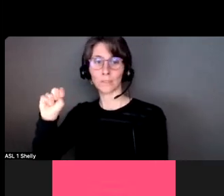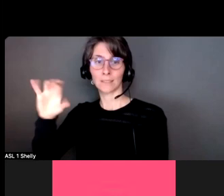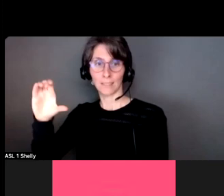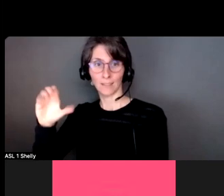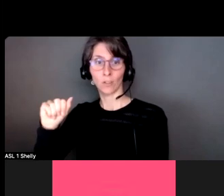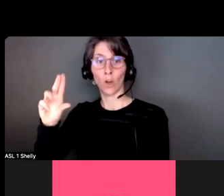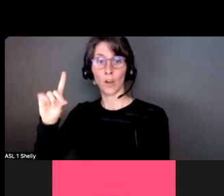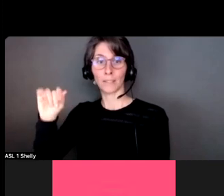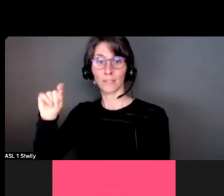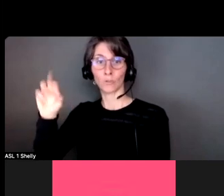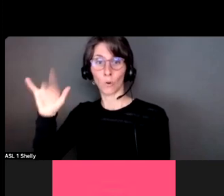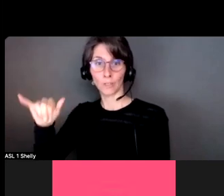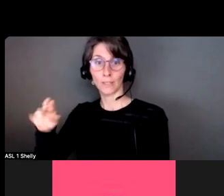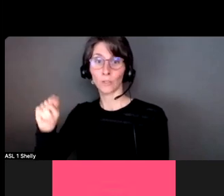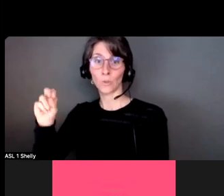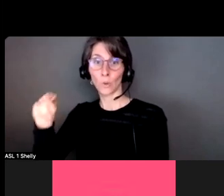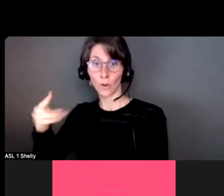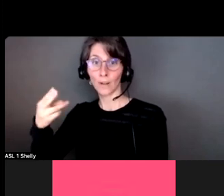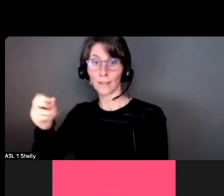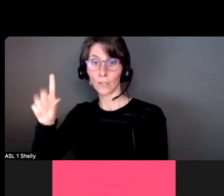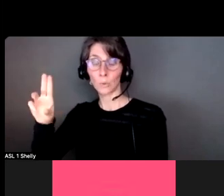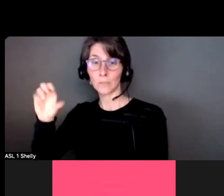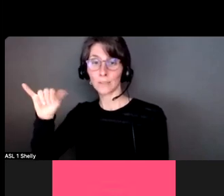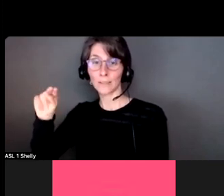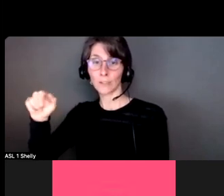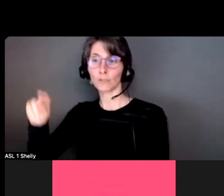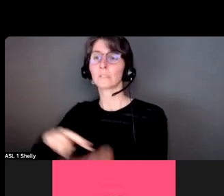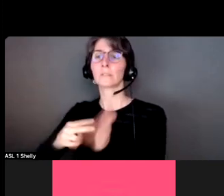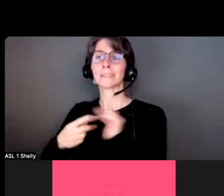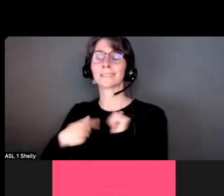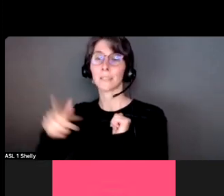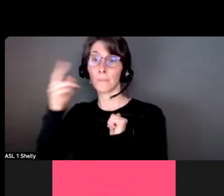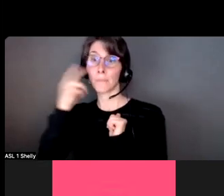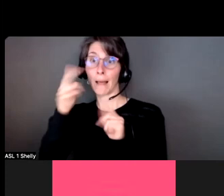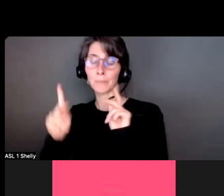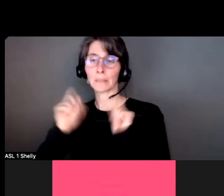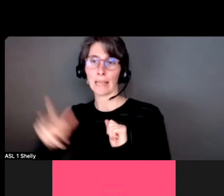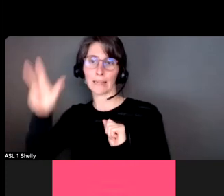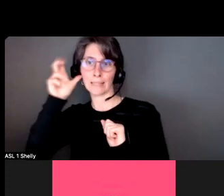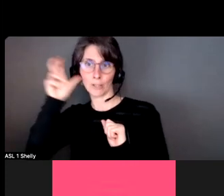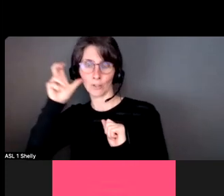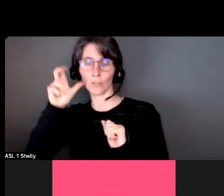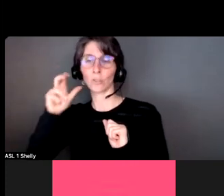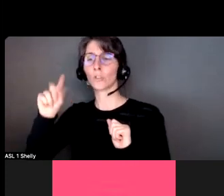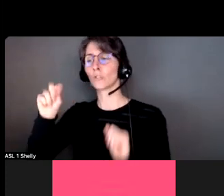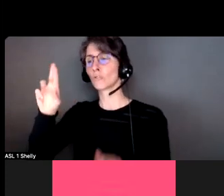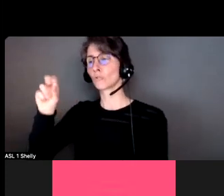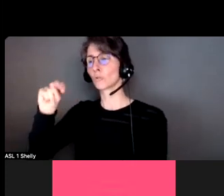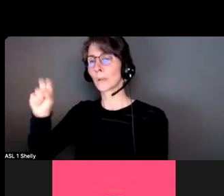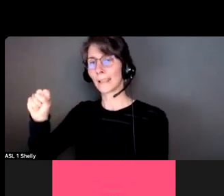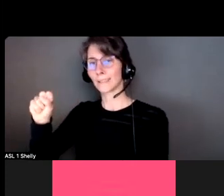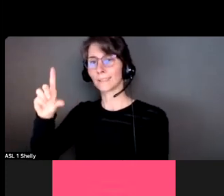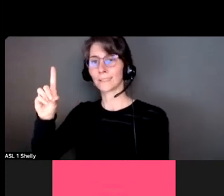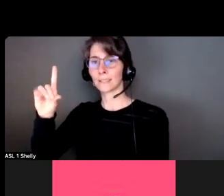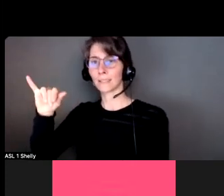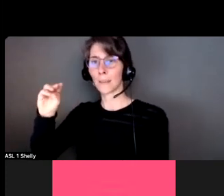theory that blind people can hear trans-dimensionally. And it was thought of at Duke University by Dr. Janet Herman in